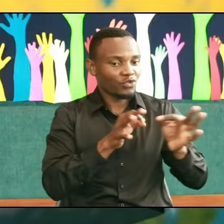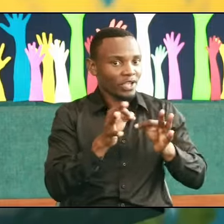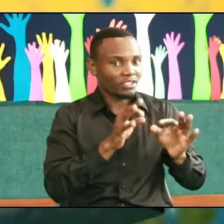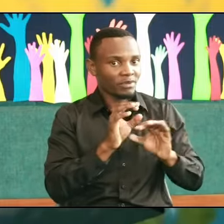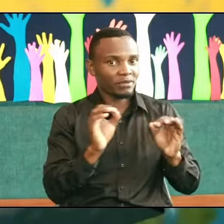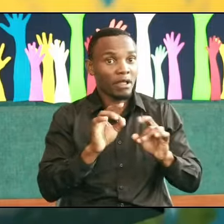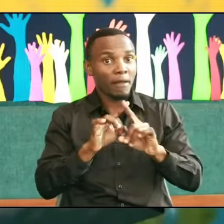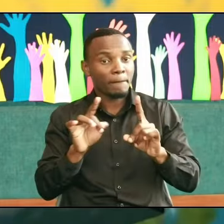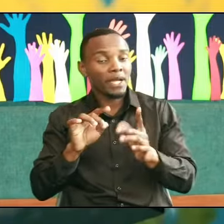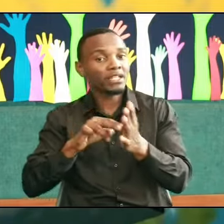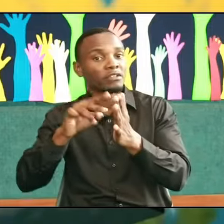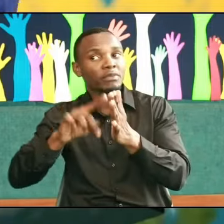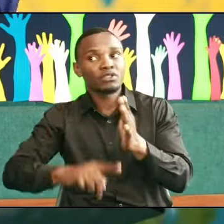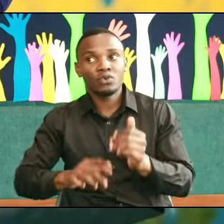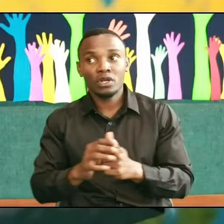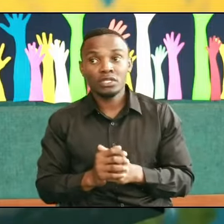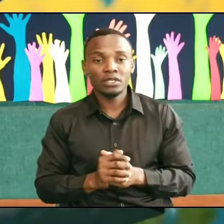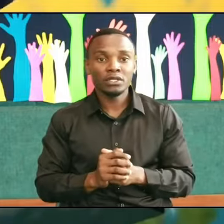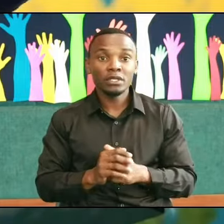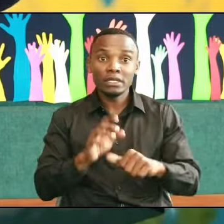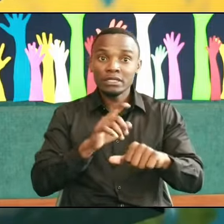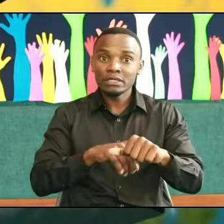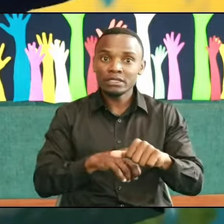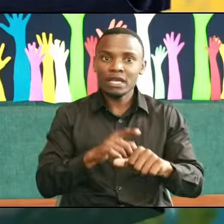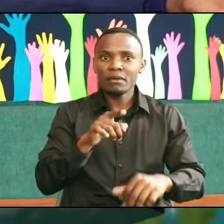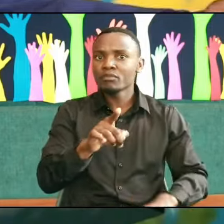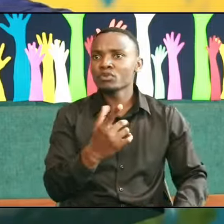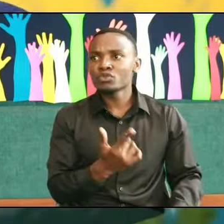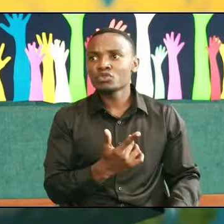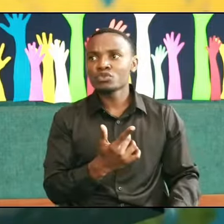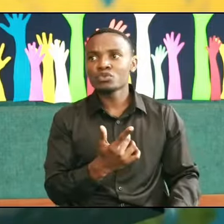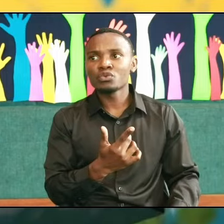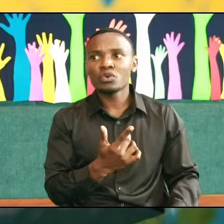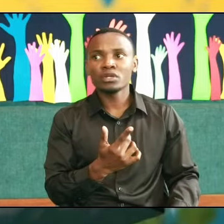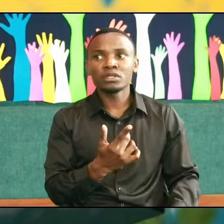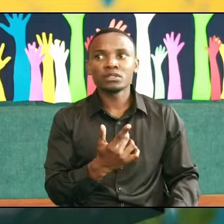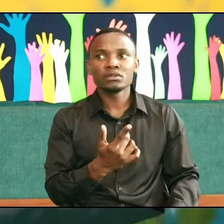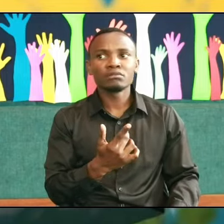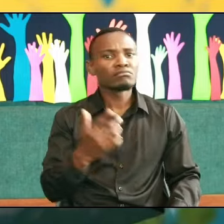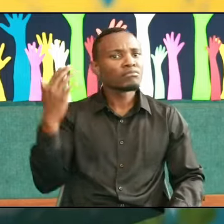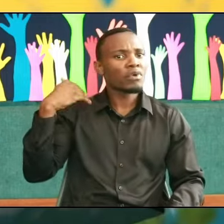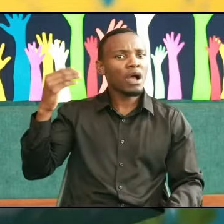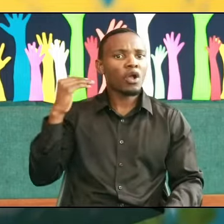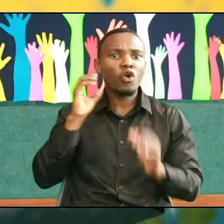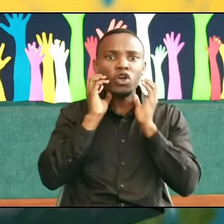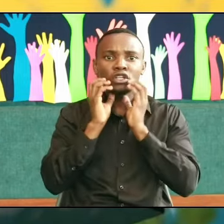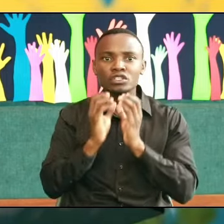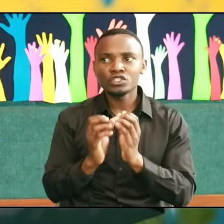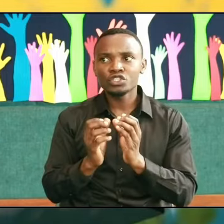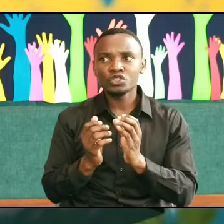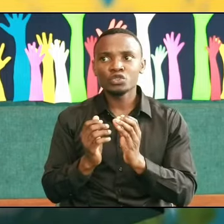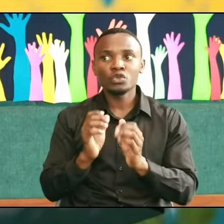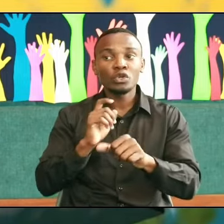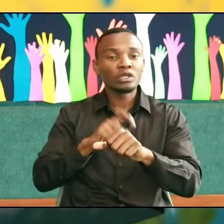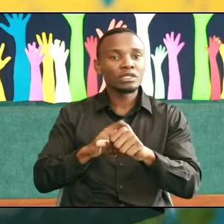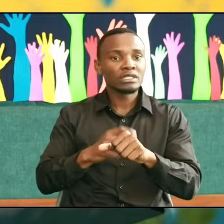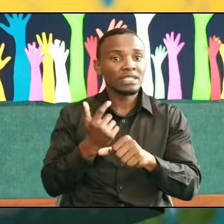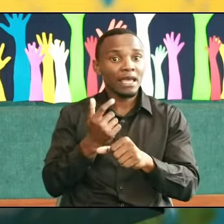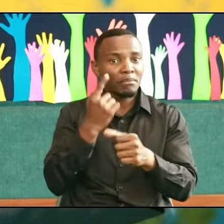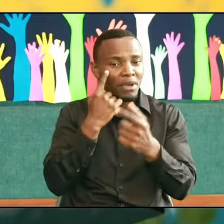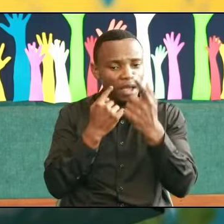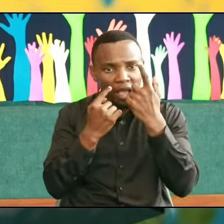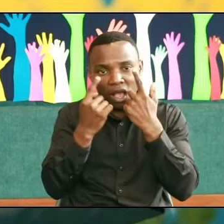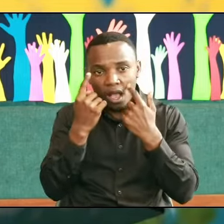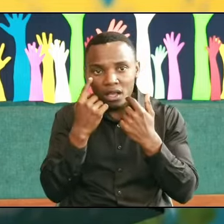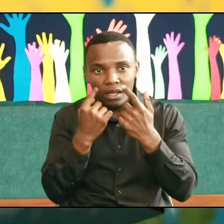means, you know, when they wrote this, when you were mourning in the Jewish culture there, They will bring bottles, and as they are crying, they